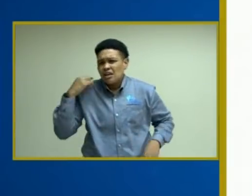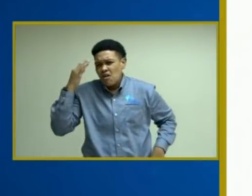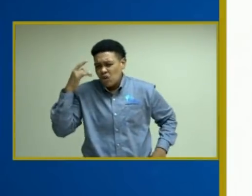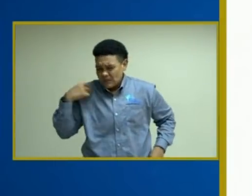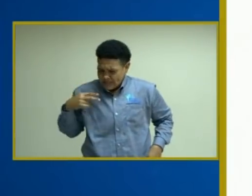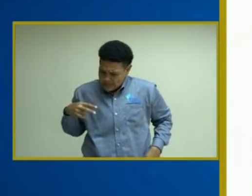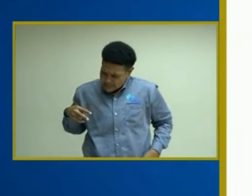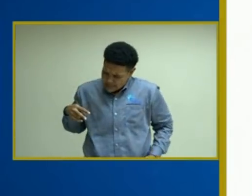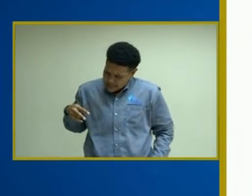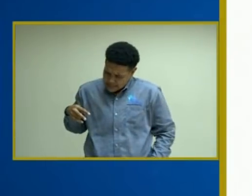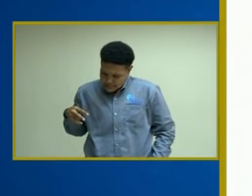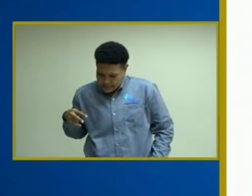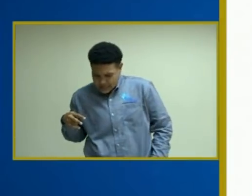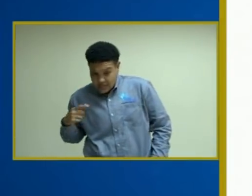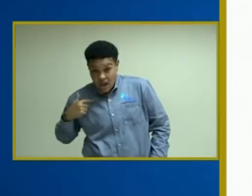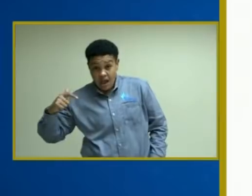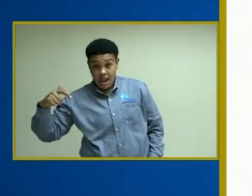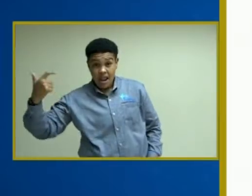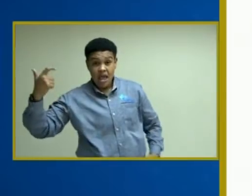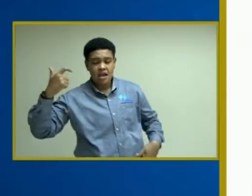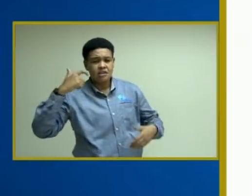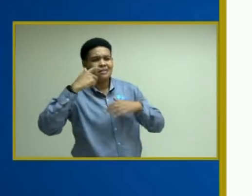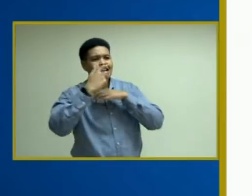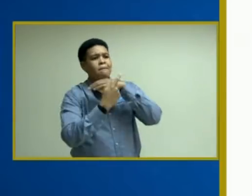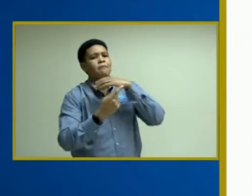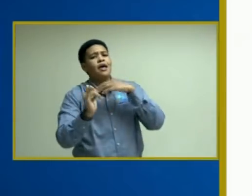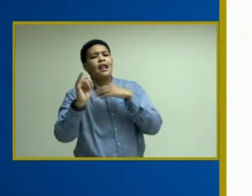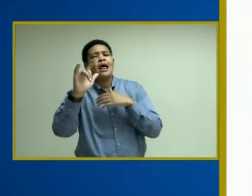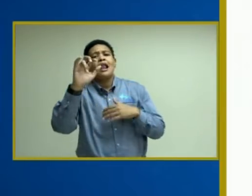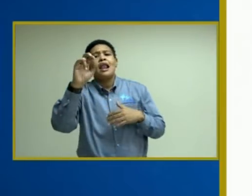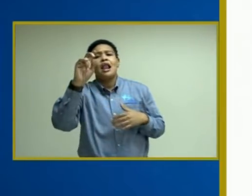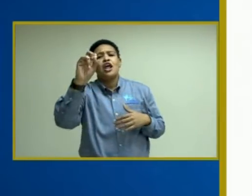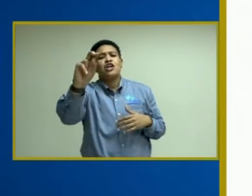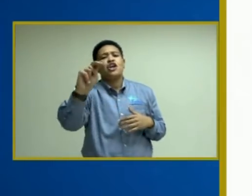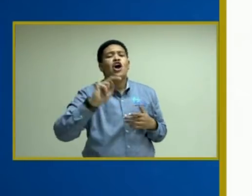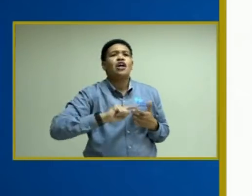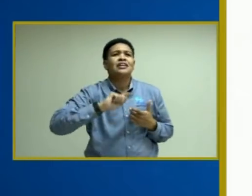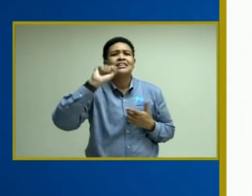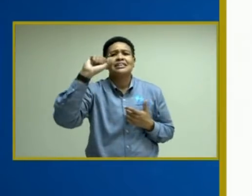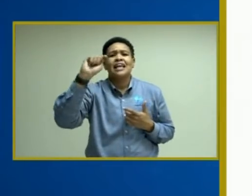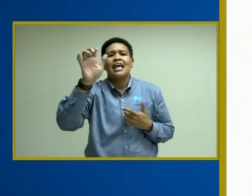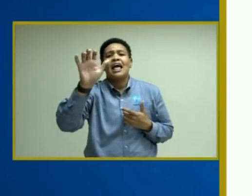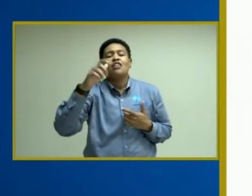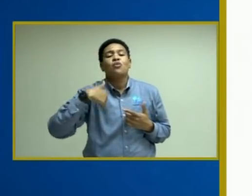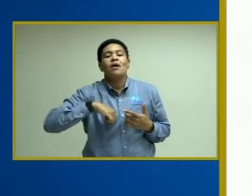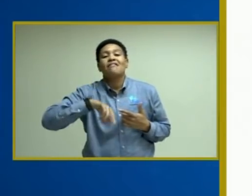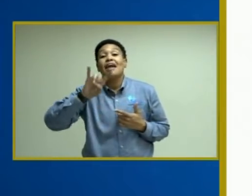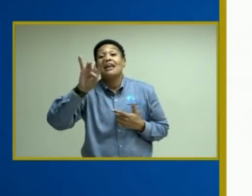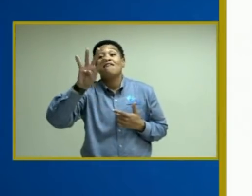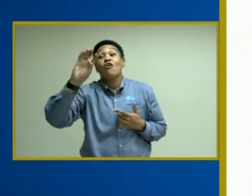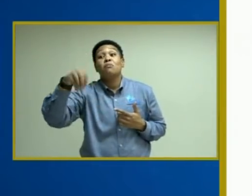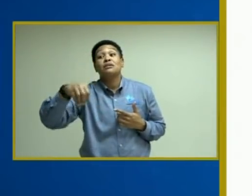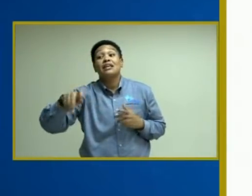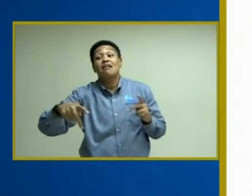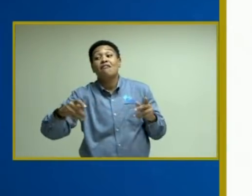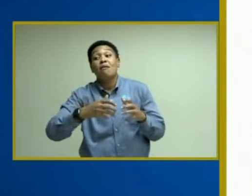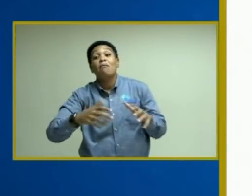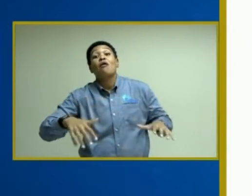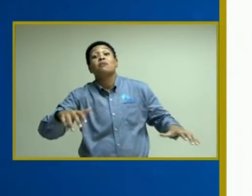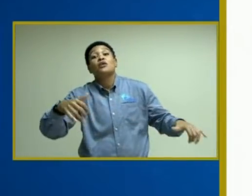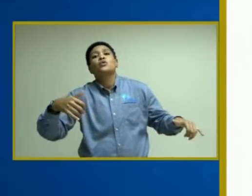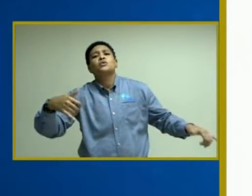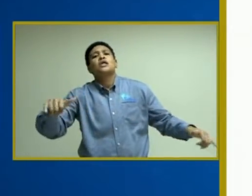that in some of our larger parishes like Clarendon and St. Catherine, we have 84% of the population that